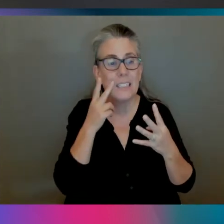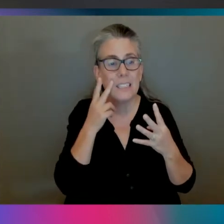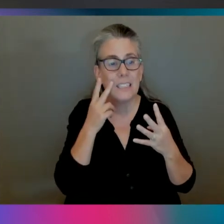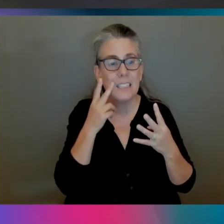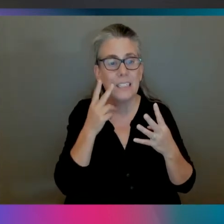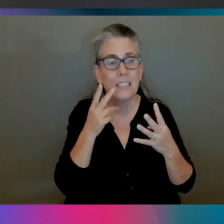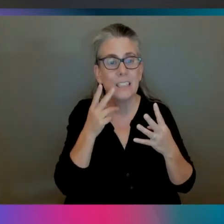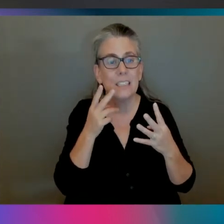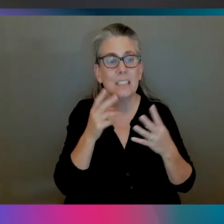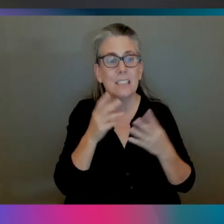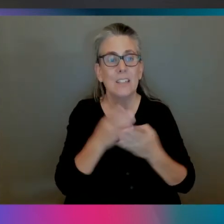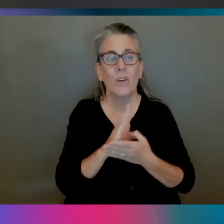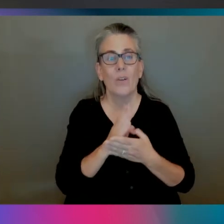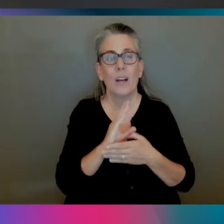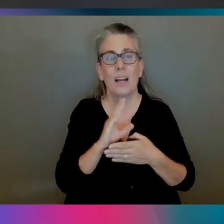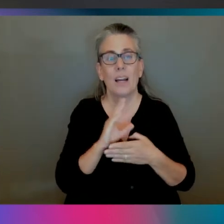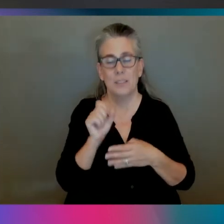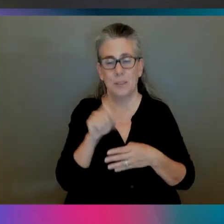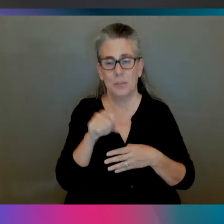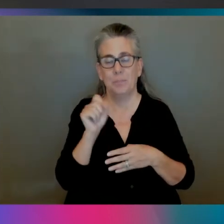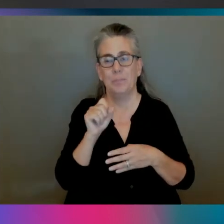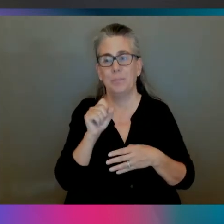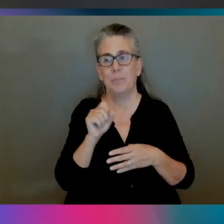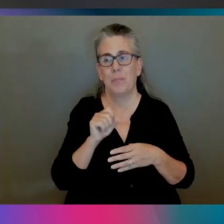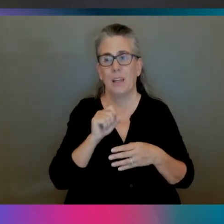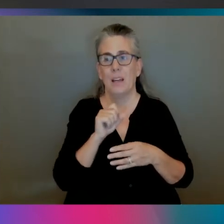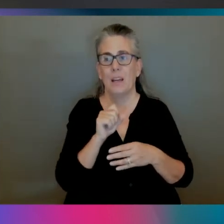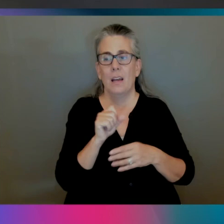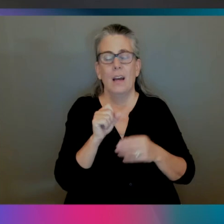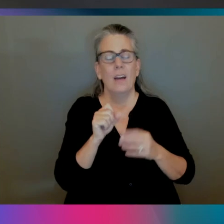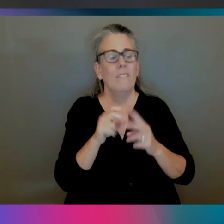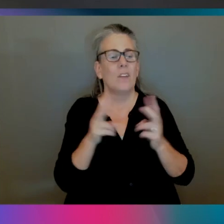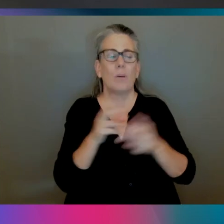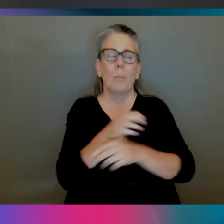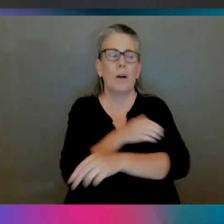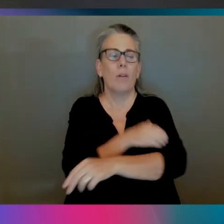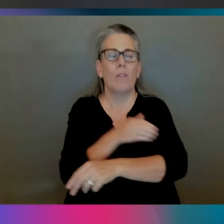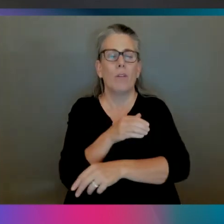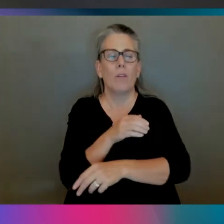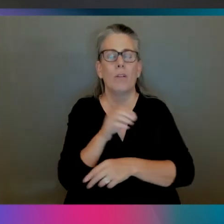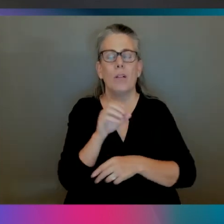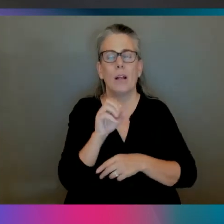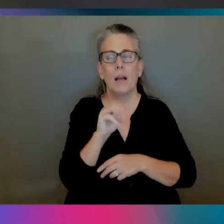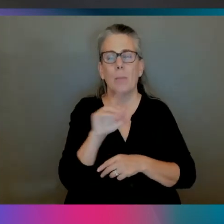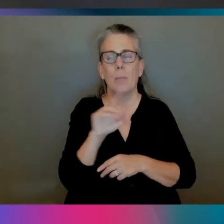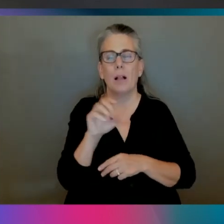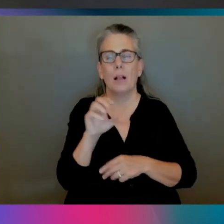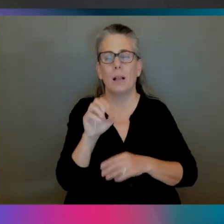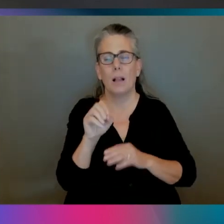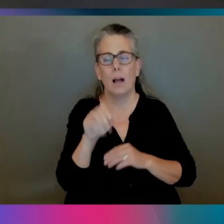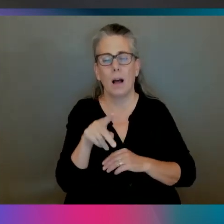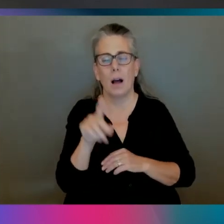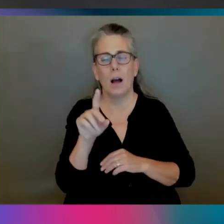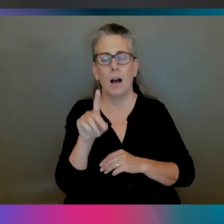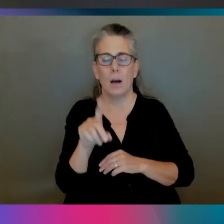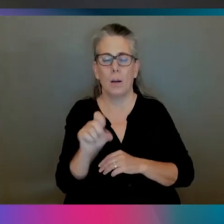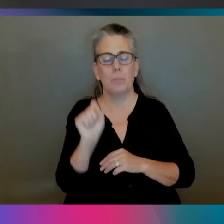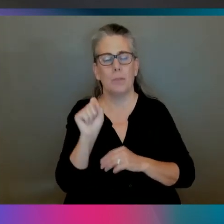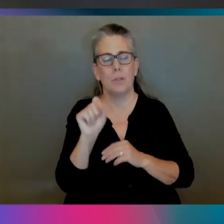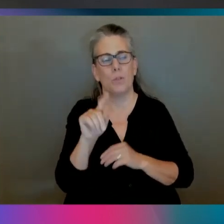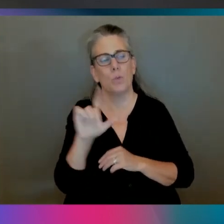right, SageMaker Pipelines 4s. It is. All right. Yeah, and they're a very powerful MLOps tool. You know, so it's a good one